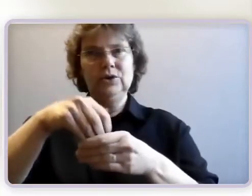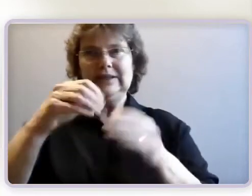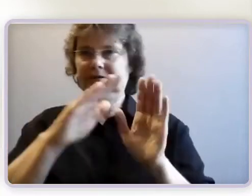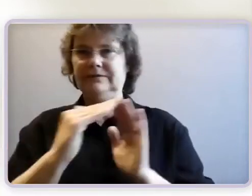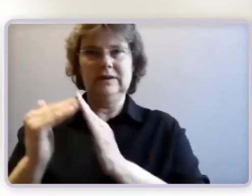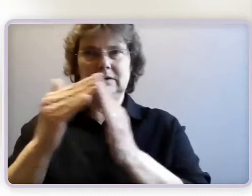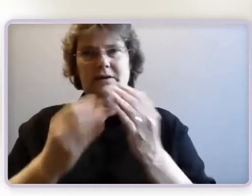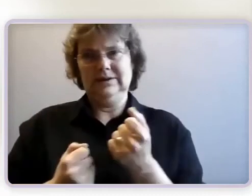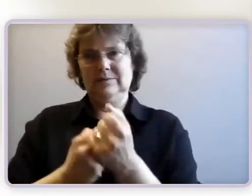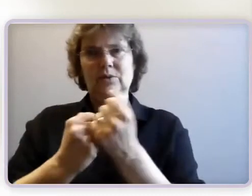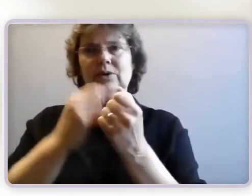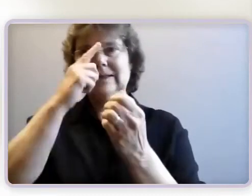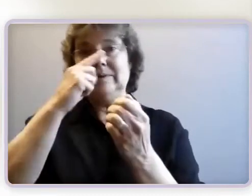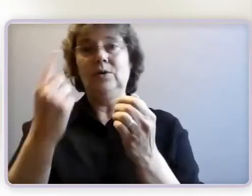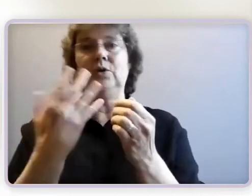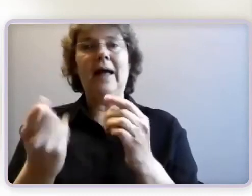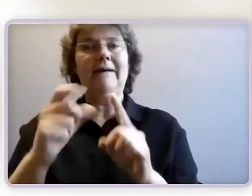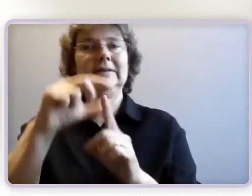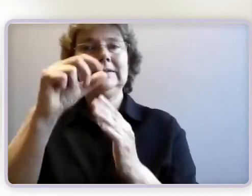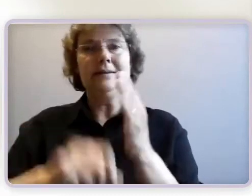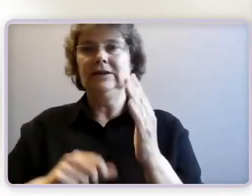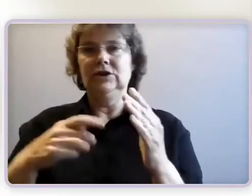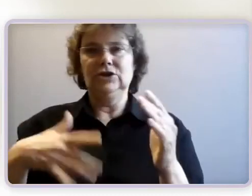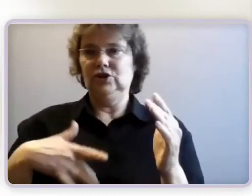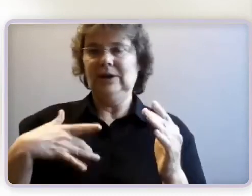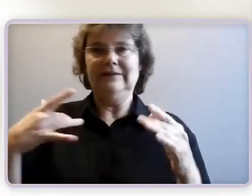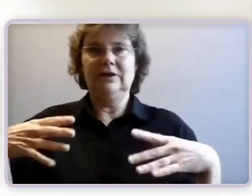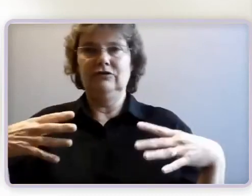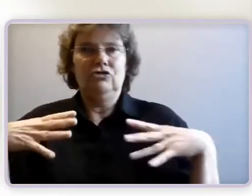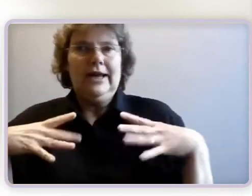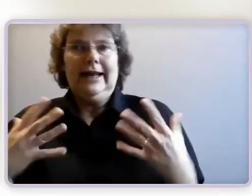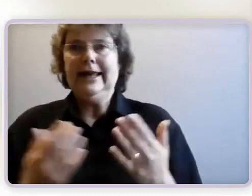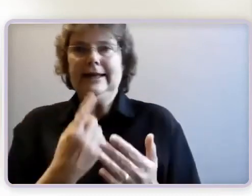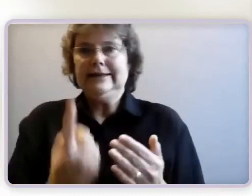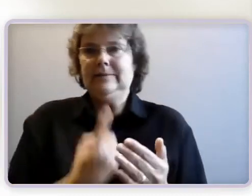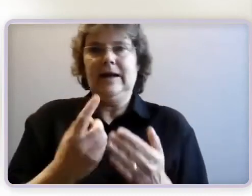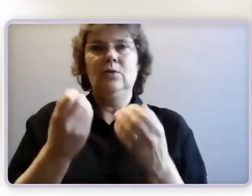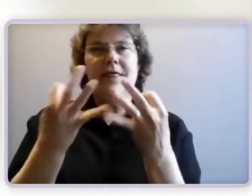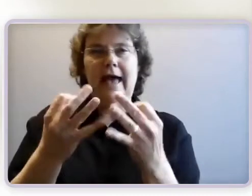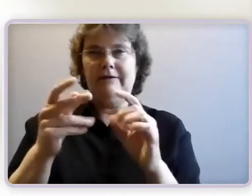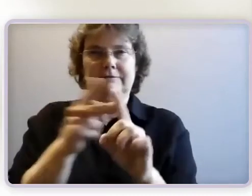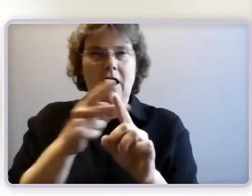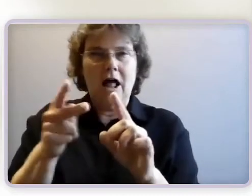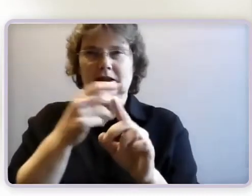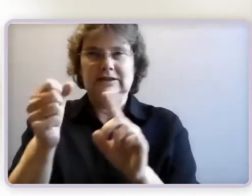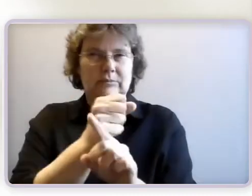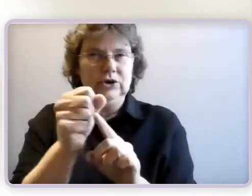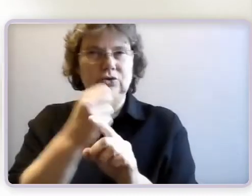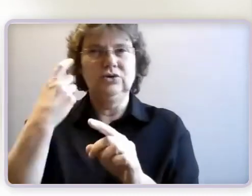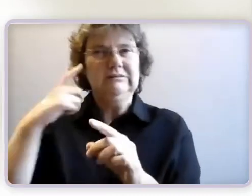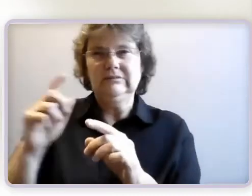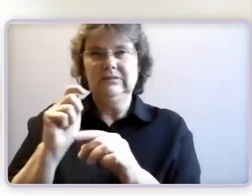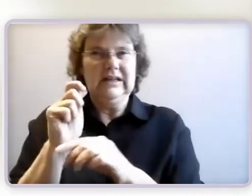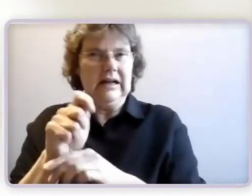disability to live free and independent and without violence, abuse, neglect or exploitation. As I mentioned,